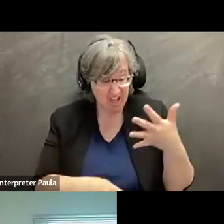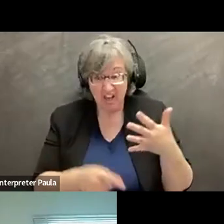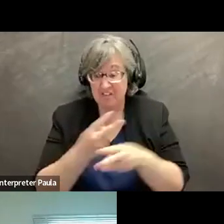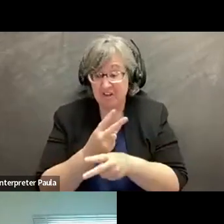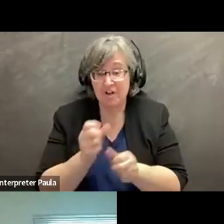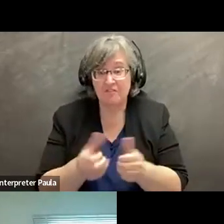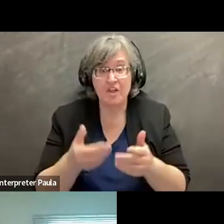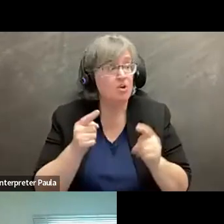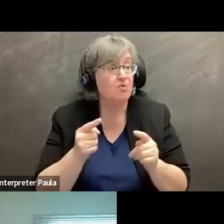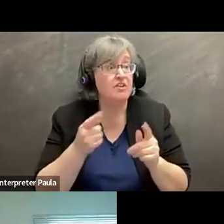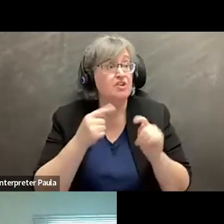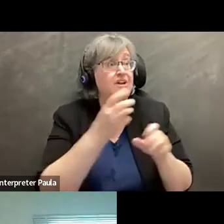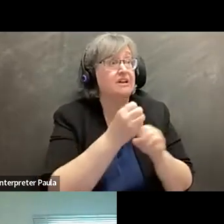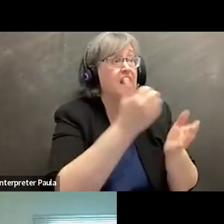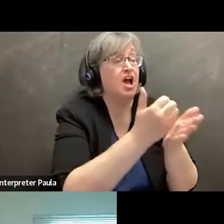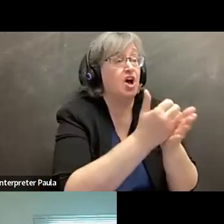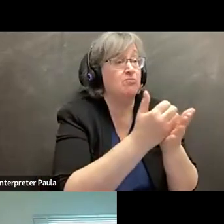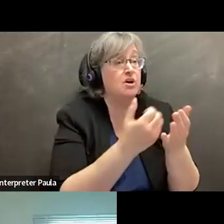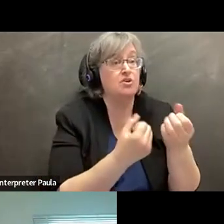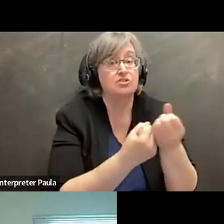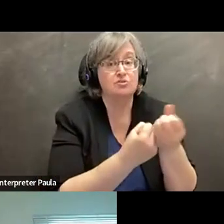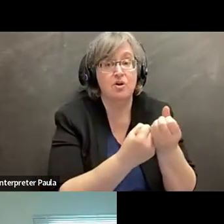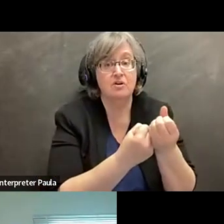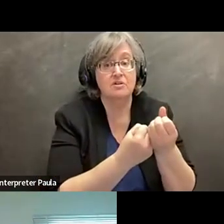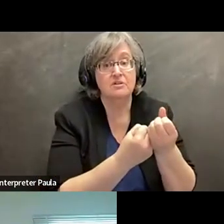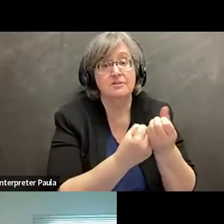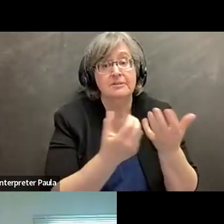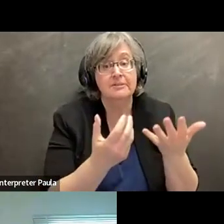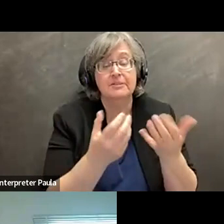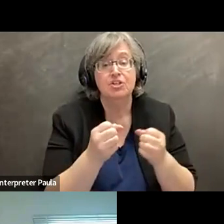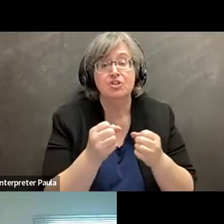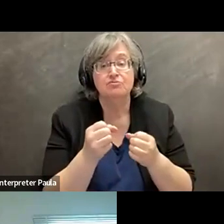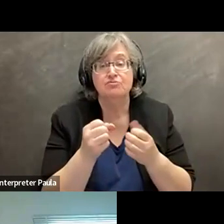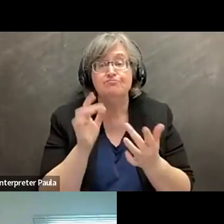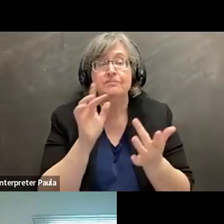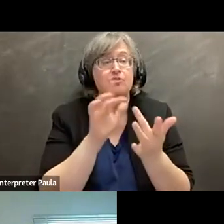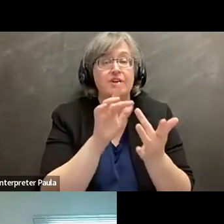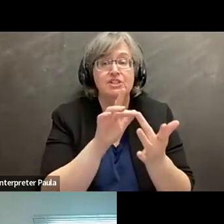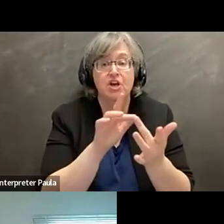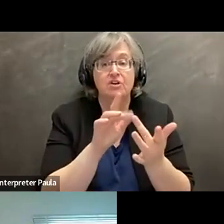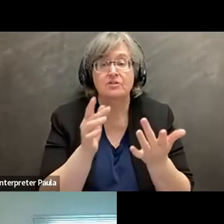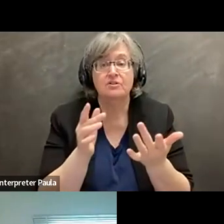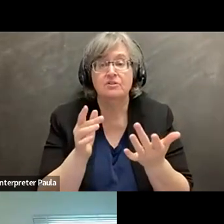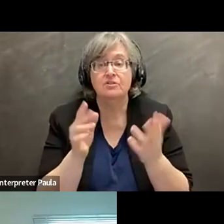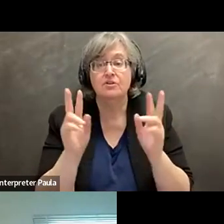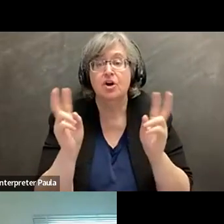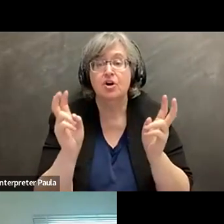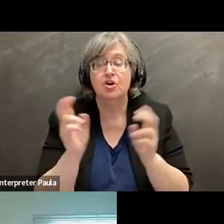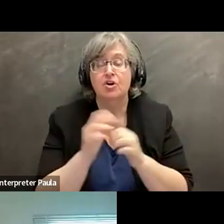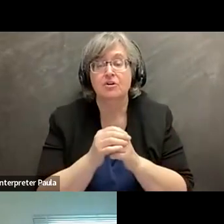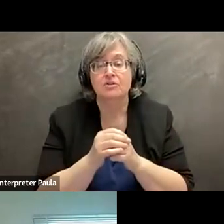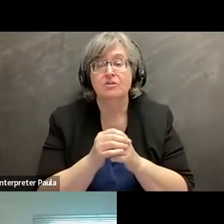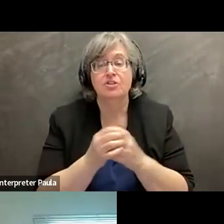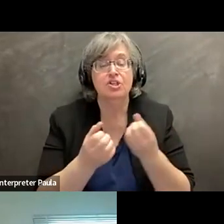when they reach out for assistance or support, they could reach out to the quote unquote,